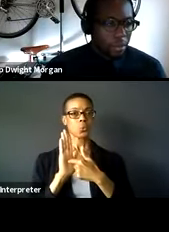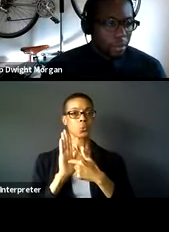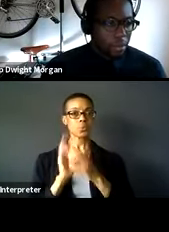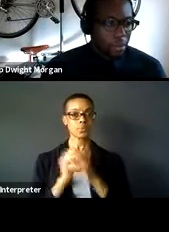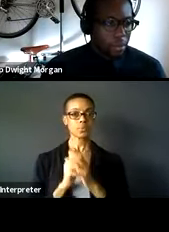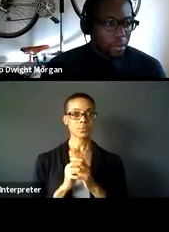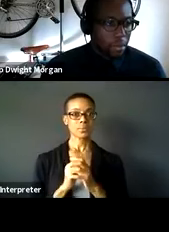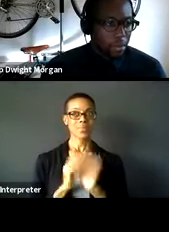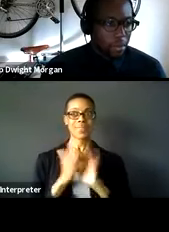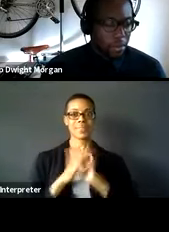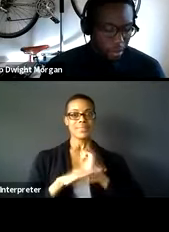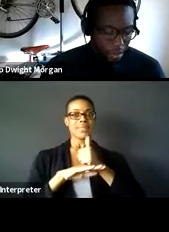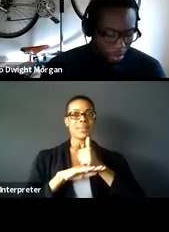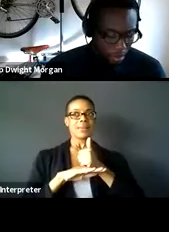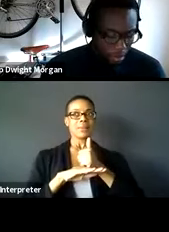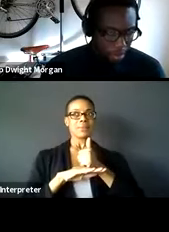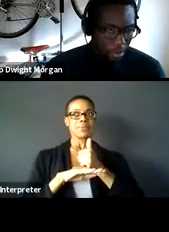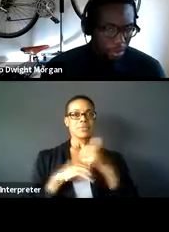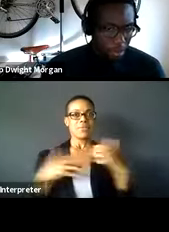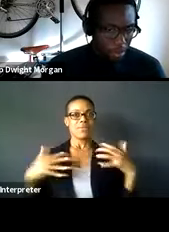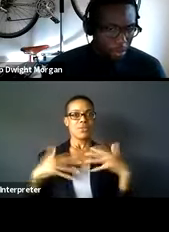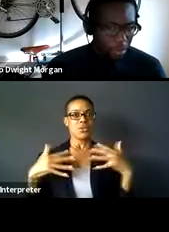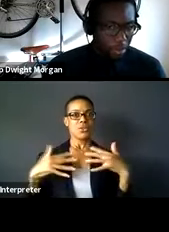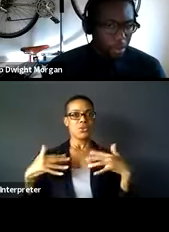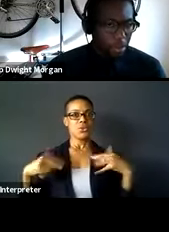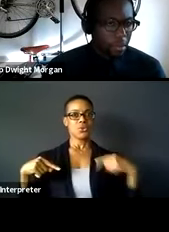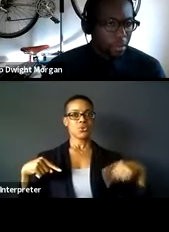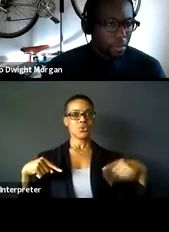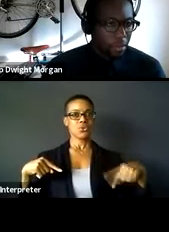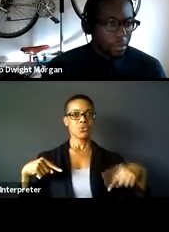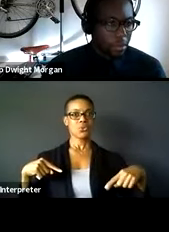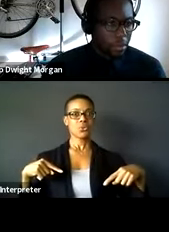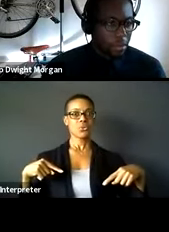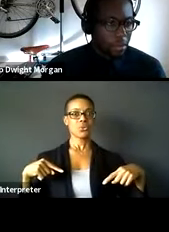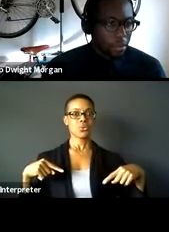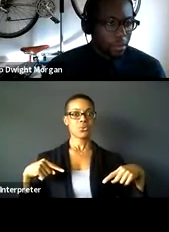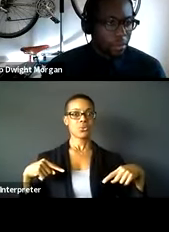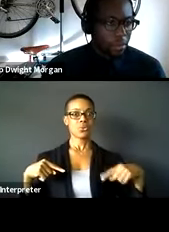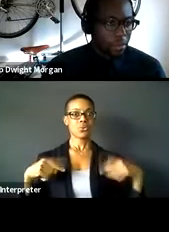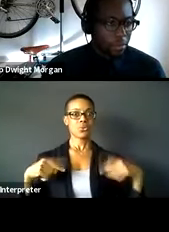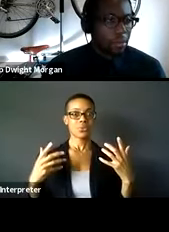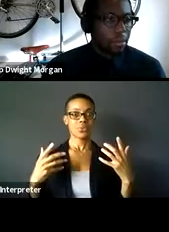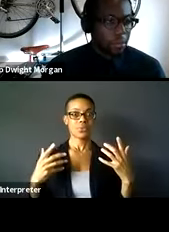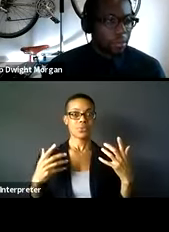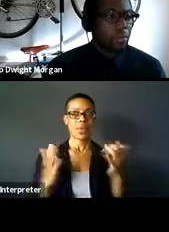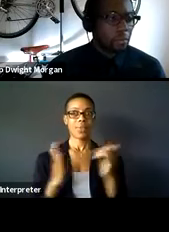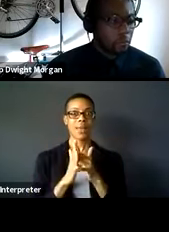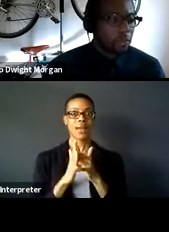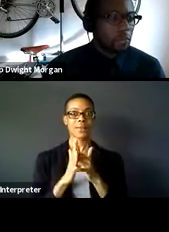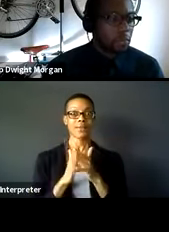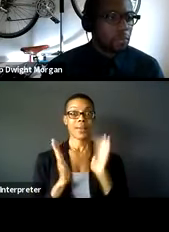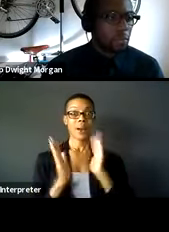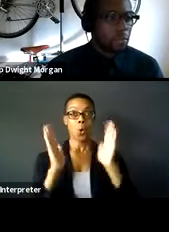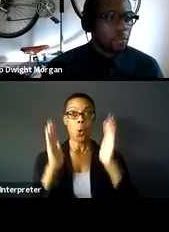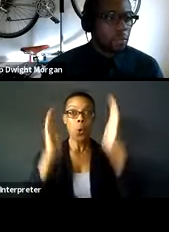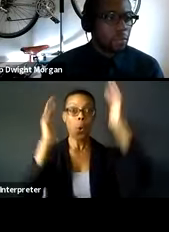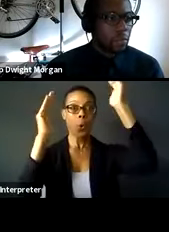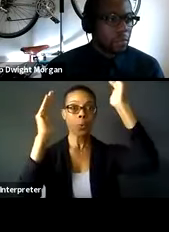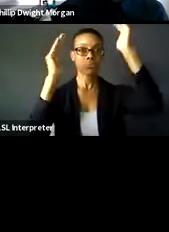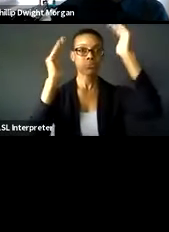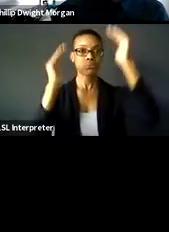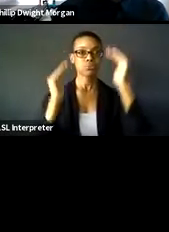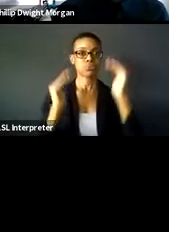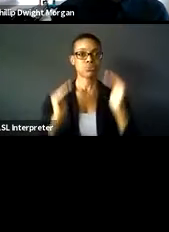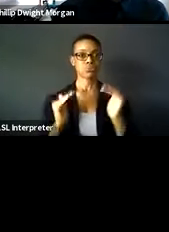and fear, you know, which have sadly worked toward eroding any hope, and in some ways have